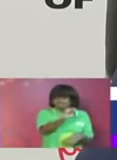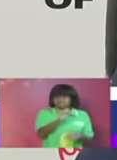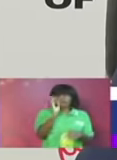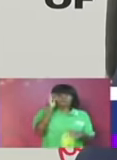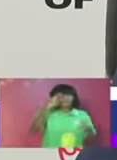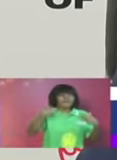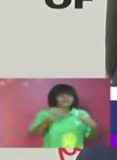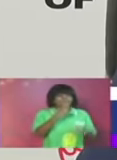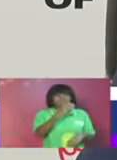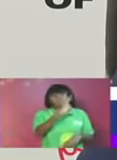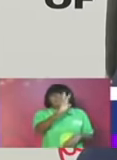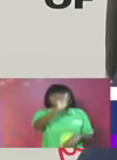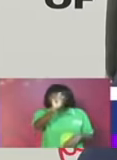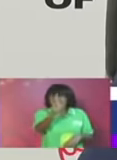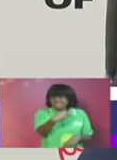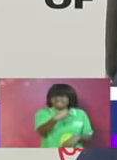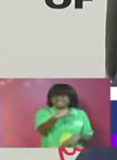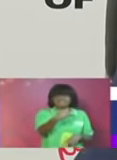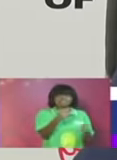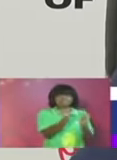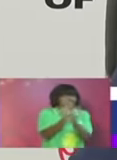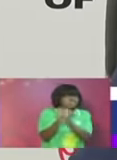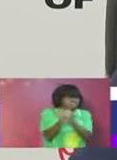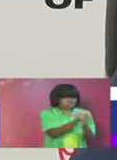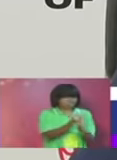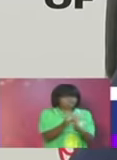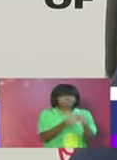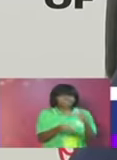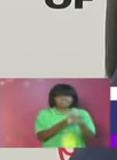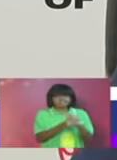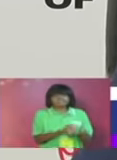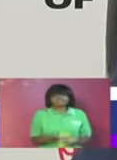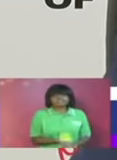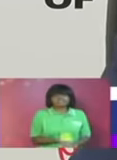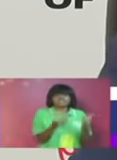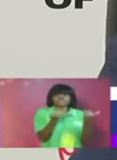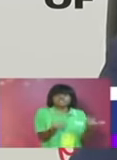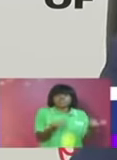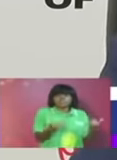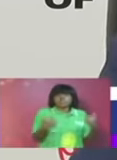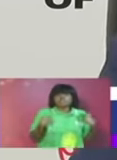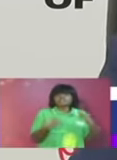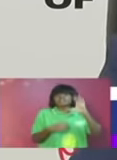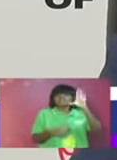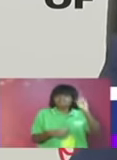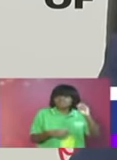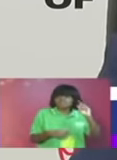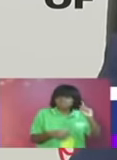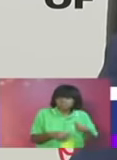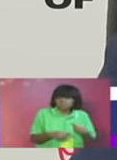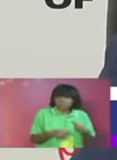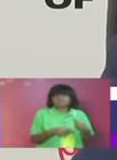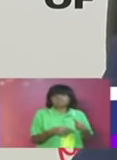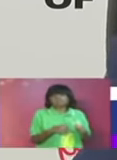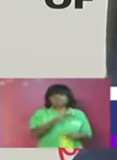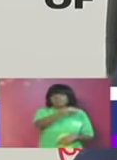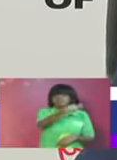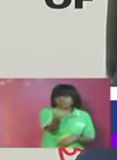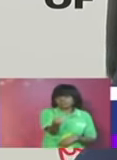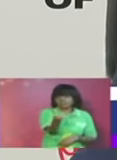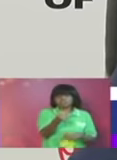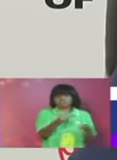site, under the NCRHA, they have been allocated 5,000 doses. The Racket Center, they have been